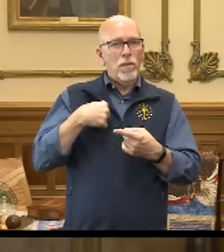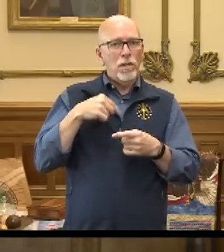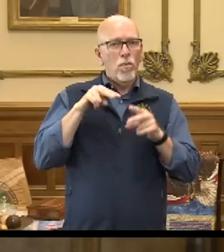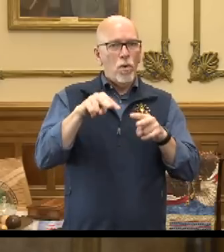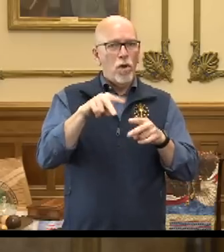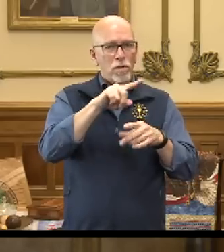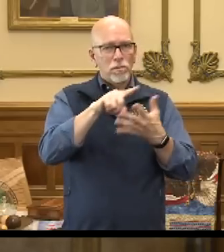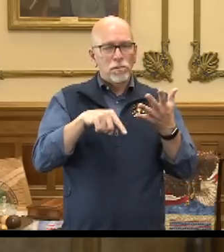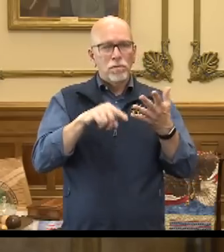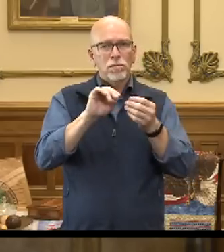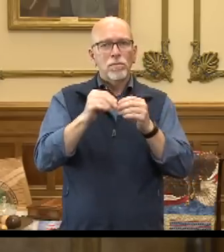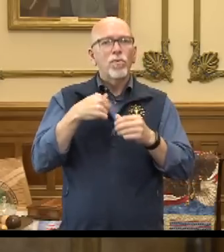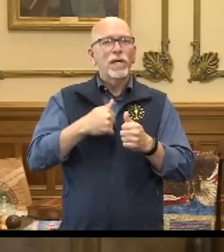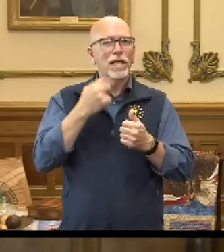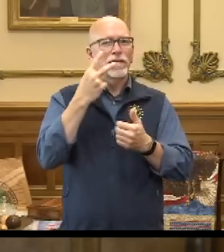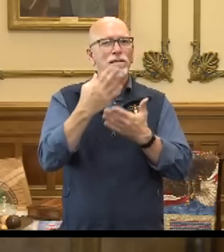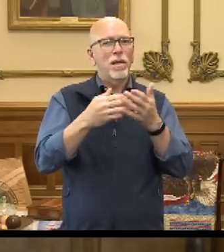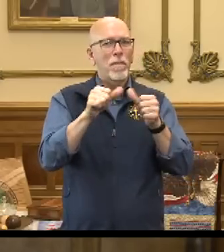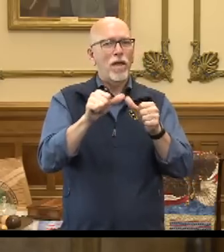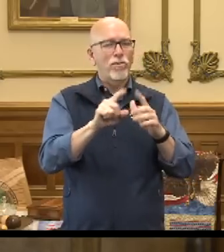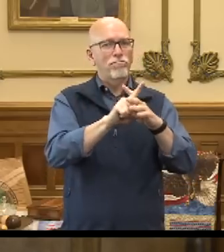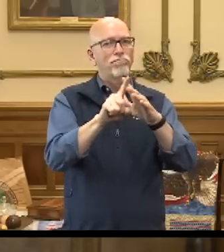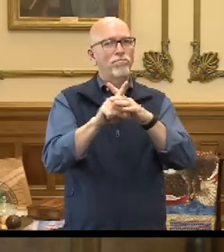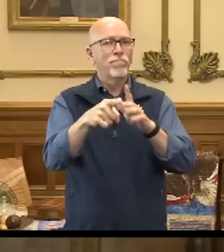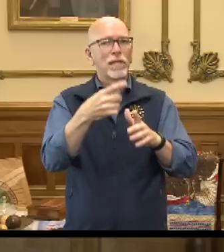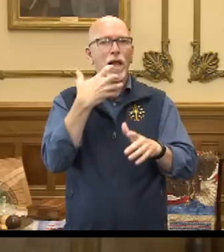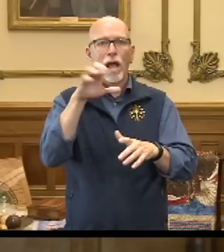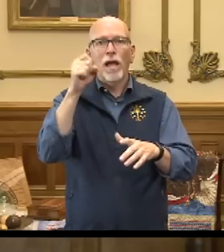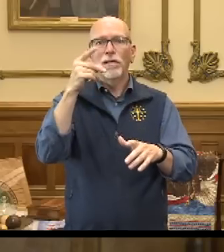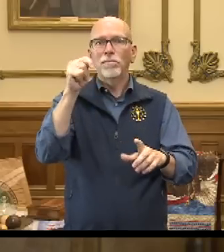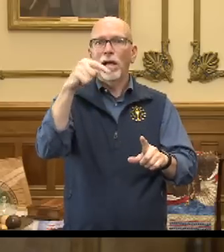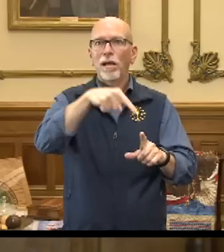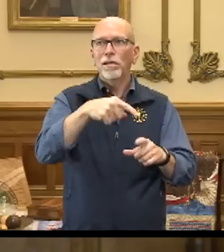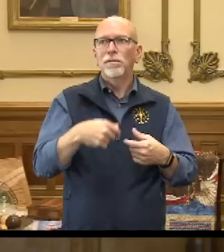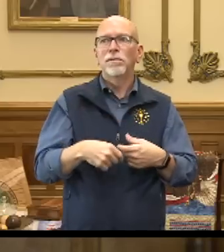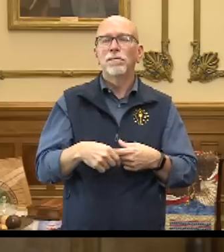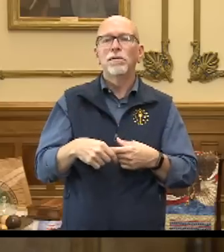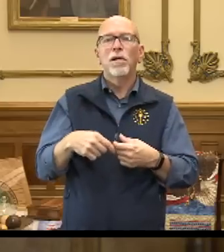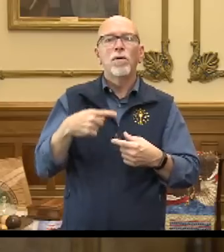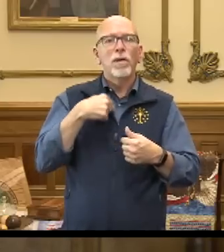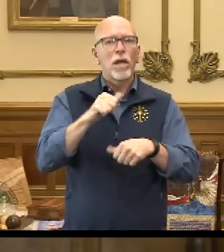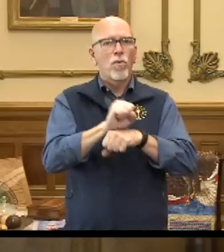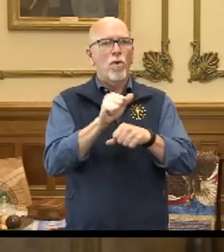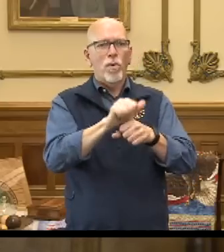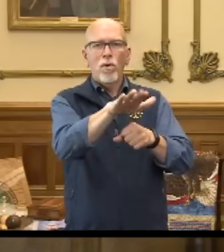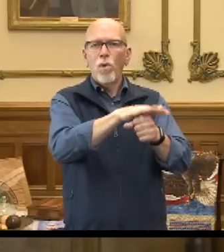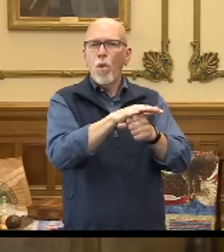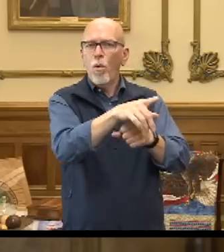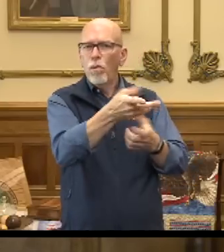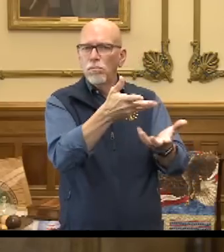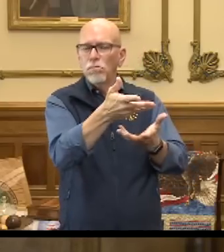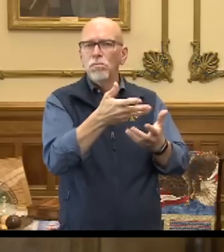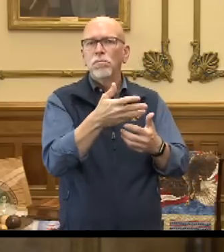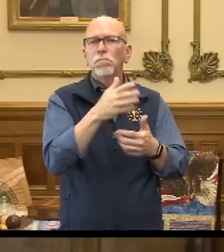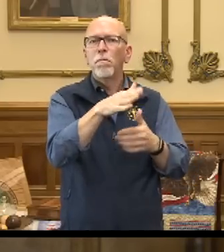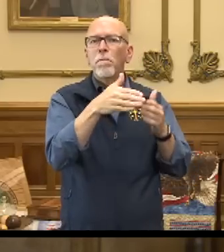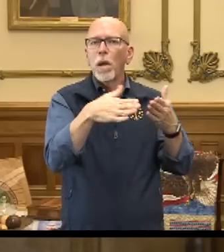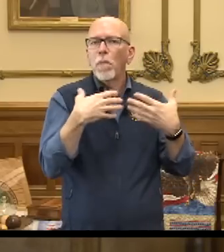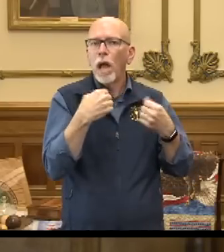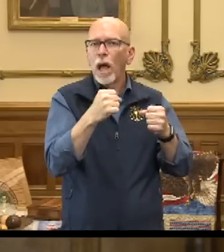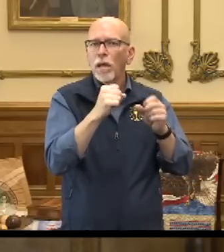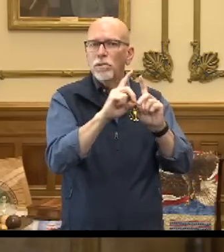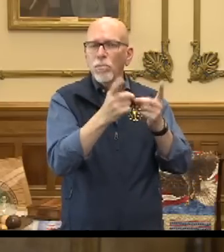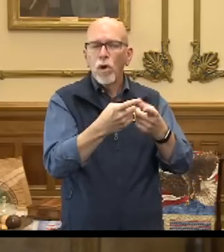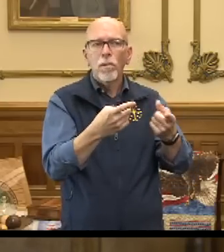these things, we can see certain areas pop up as being hot spots and, work with the local officials there and the local public health, and they